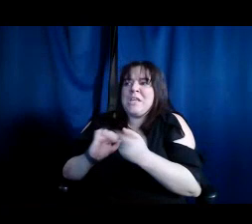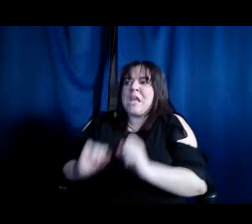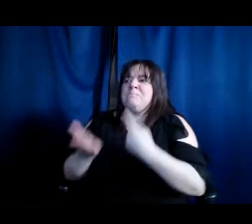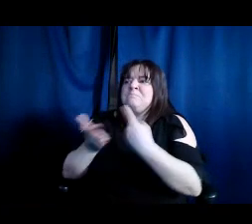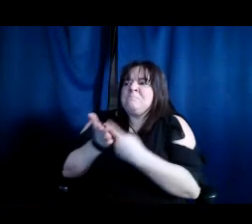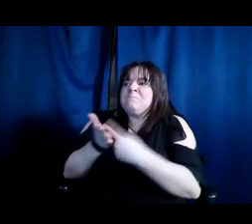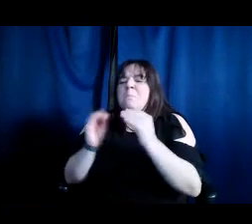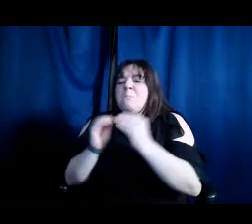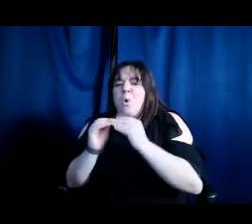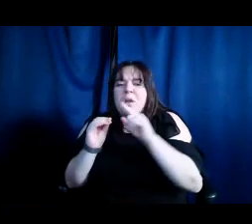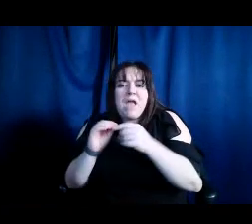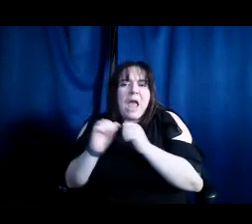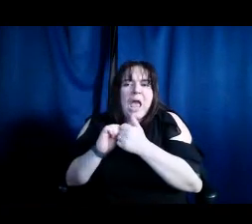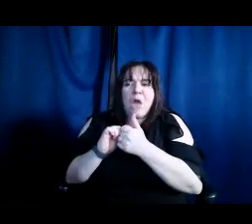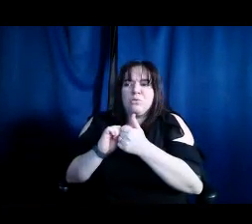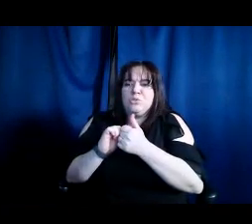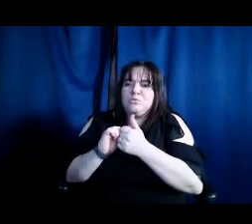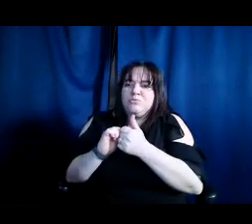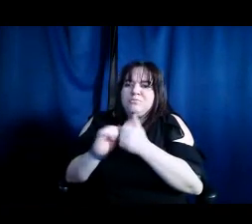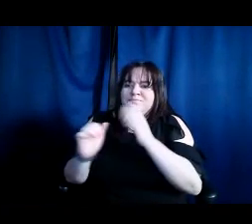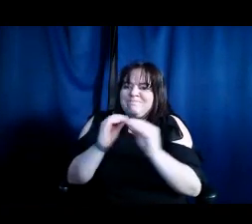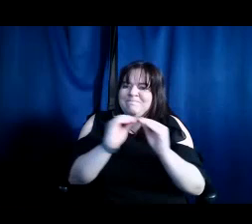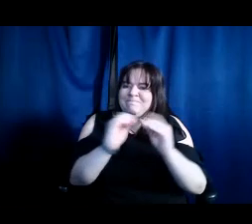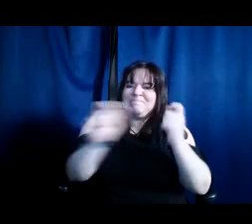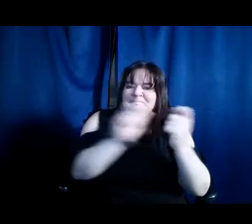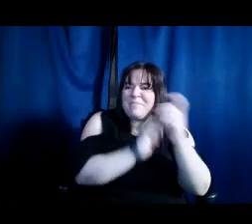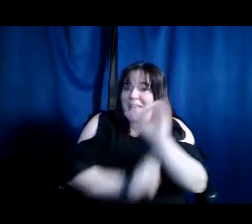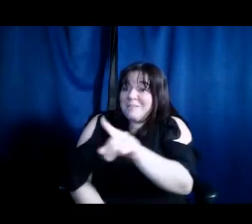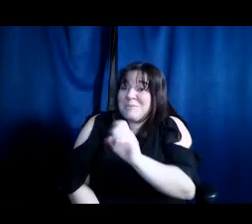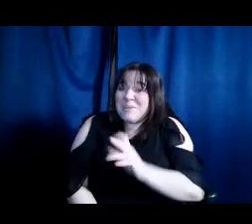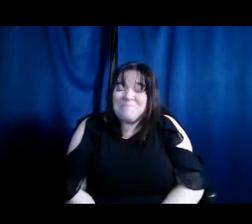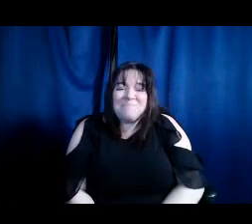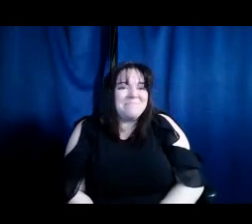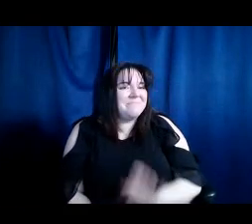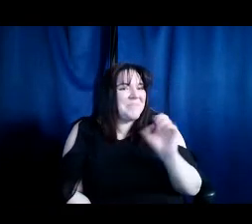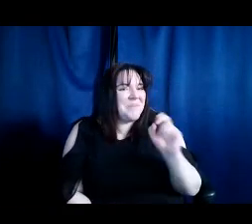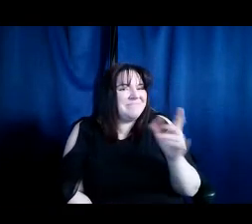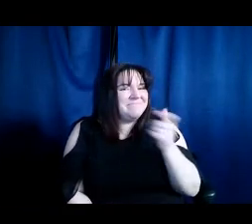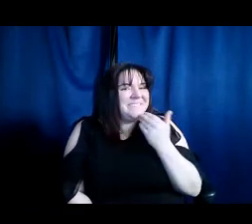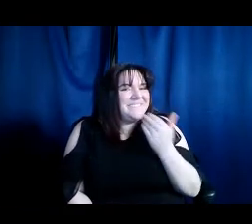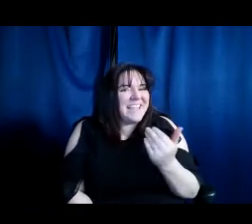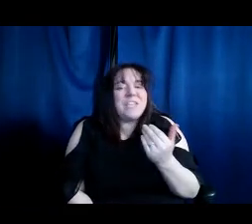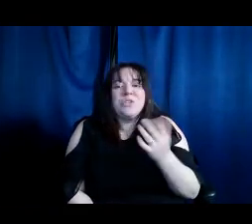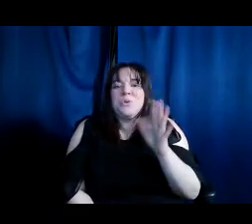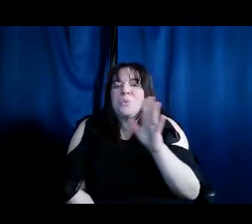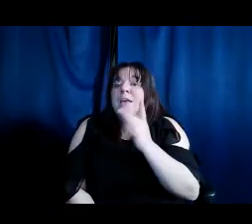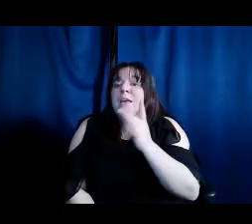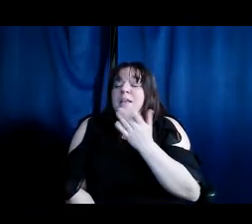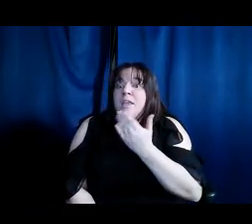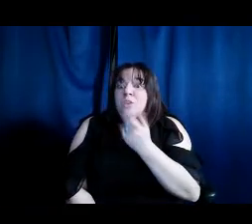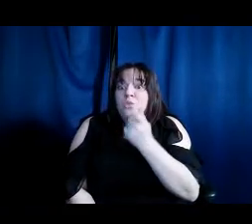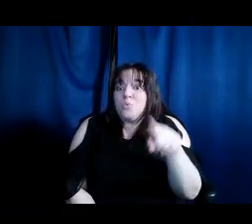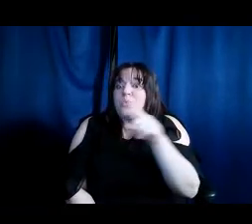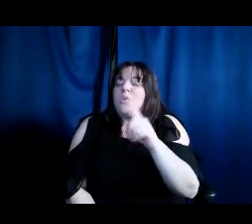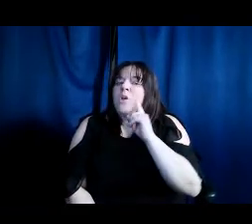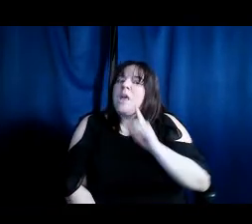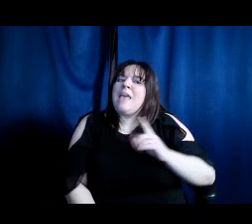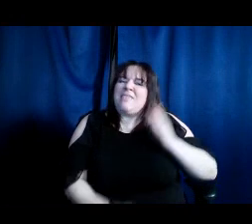better. Thanks, Shelly, and thank you all. We'll stop again towards the end of the presentation to answer some more